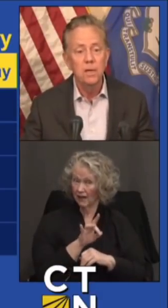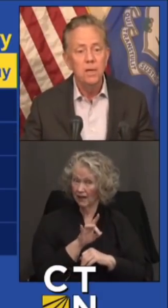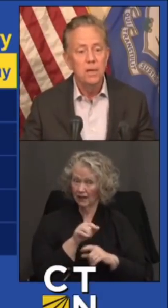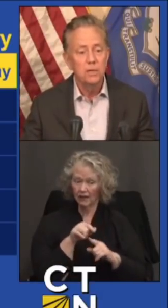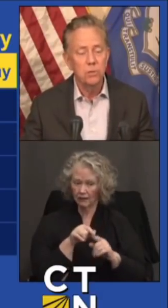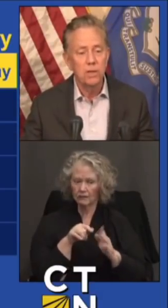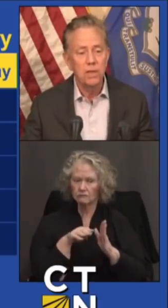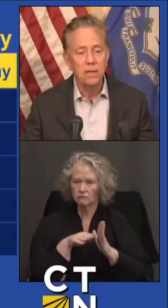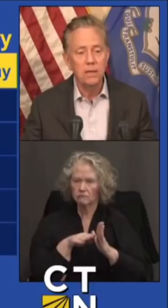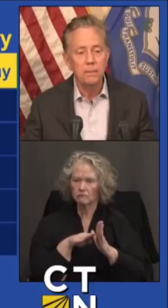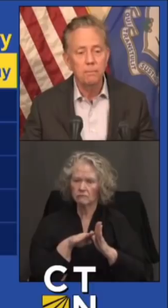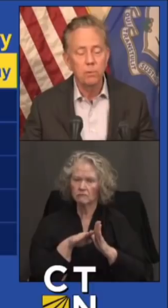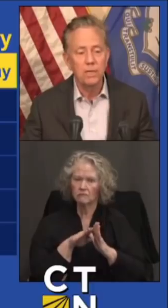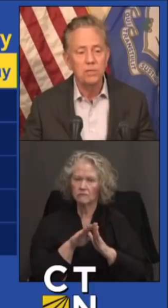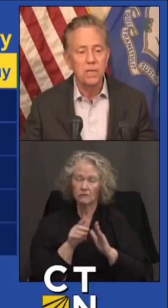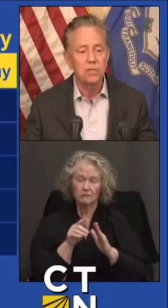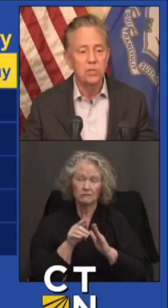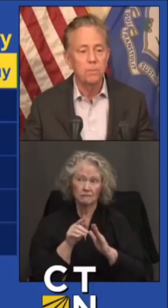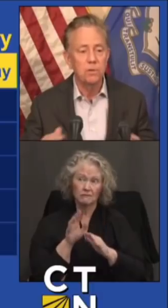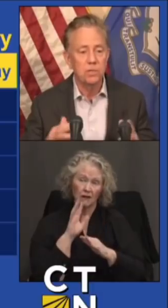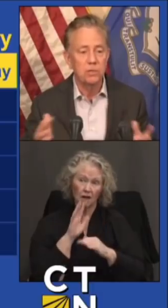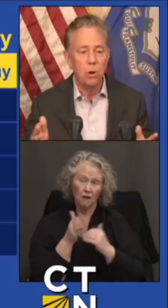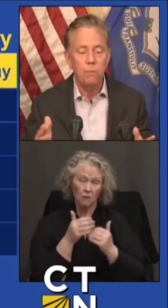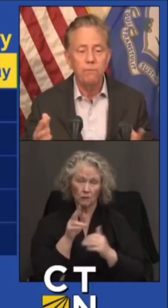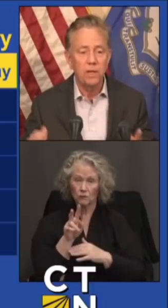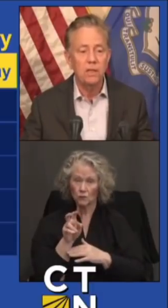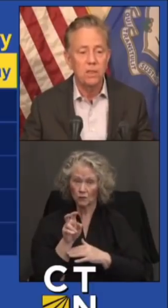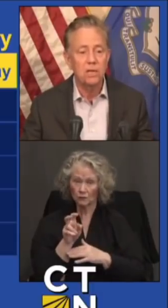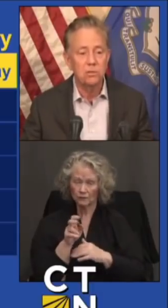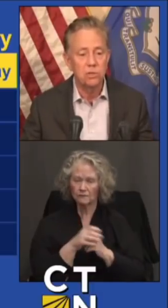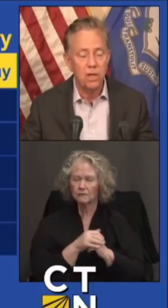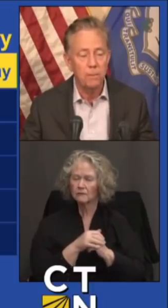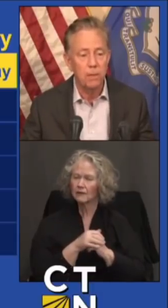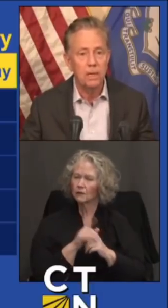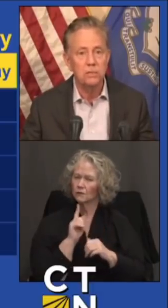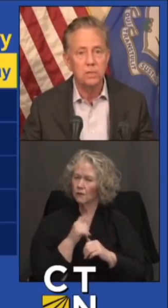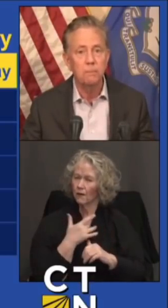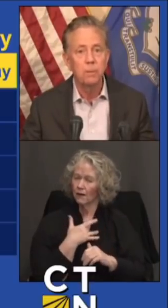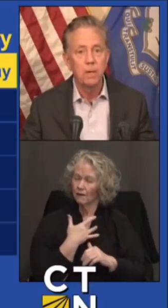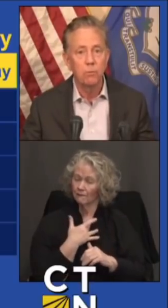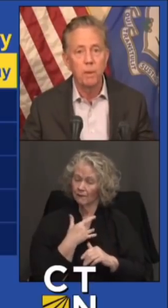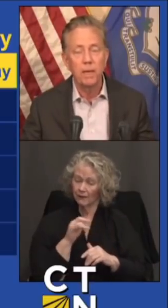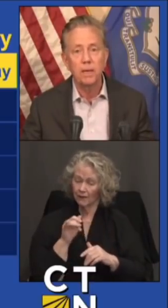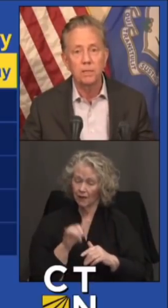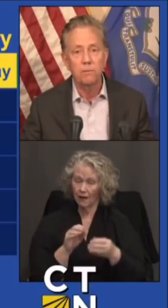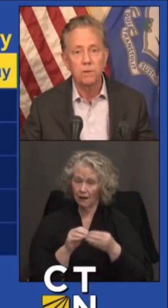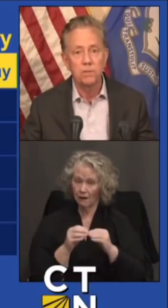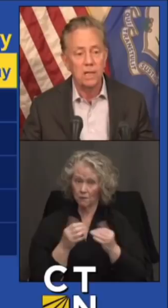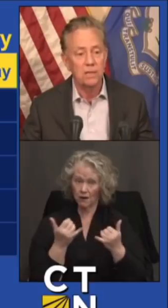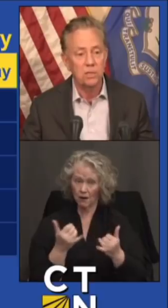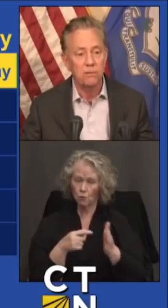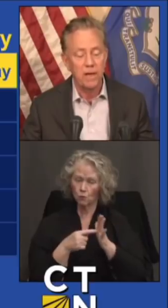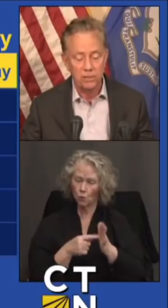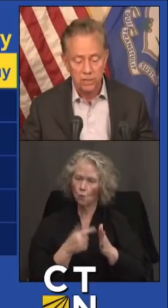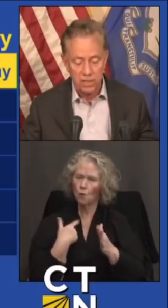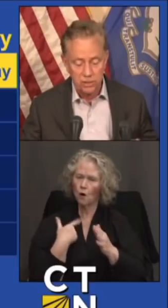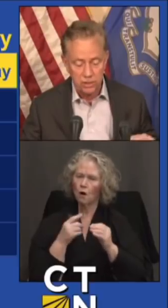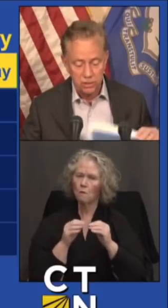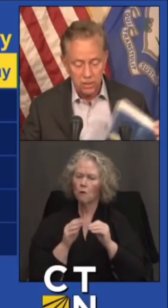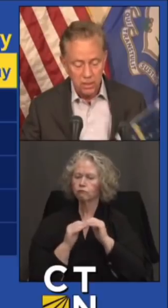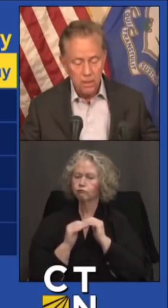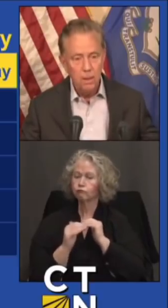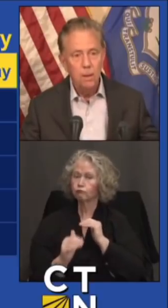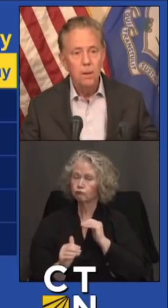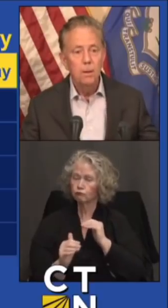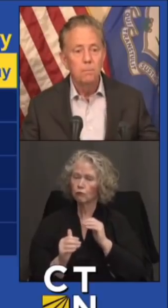peaked. So I think when I see these numbers is hopefully things are stabilizing and we're making a difference thanks to the